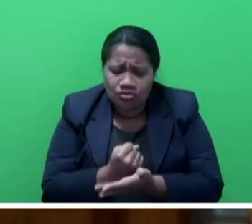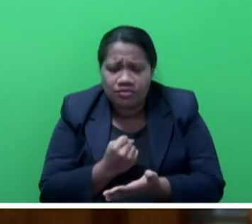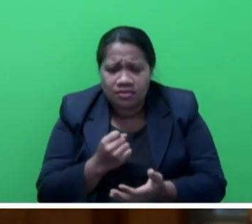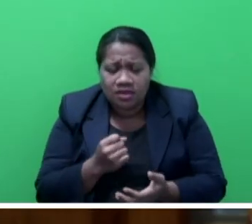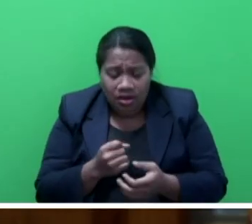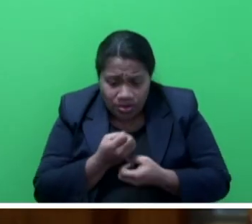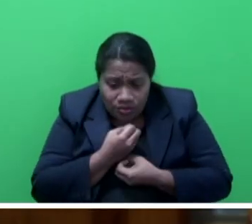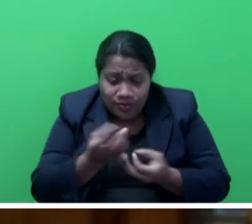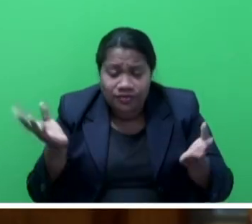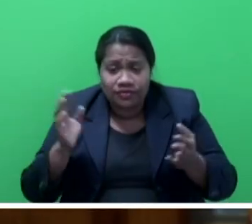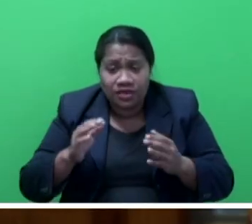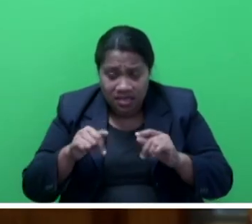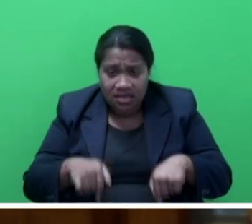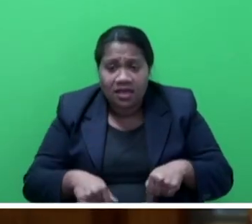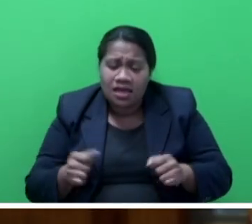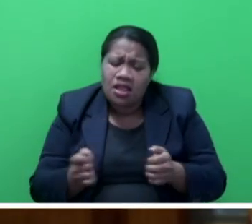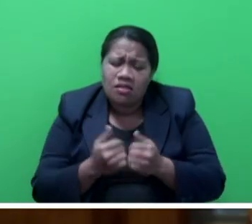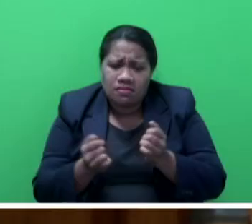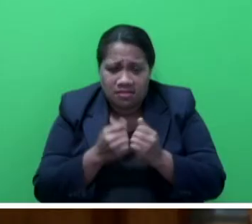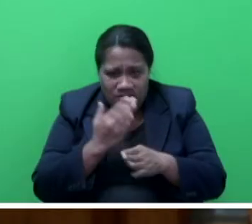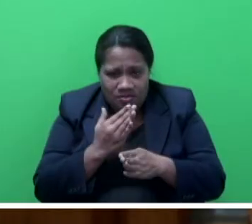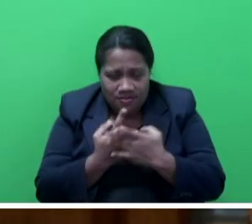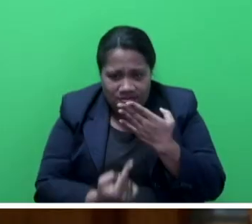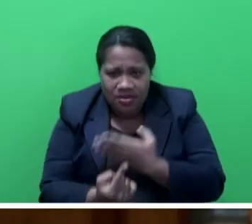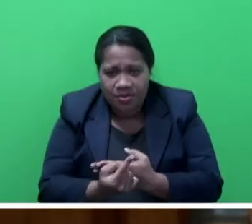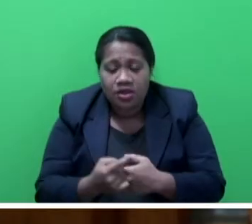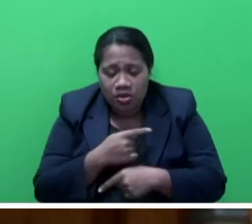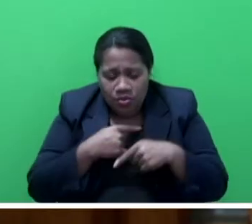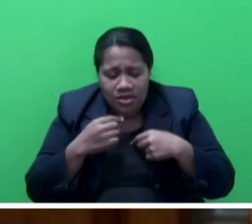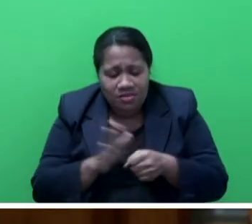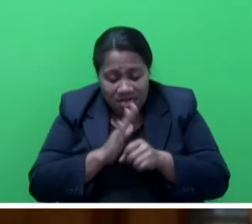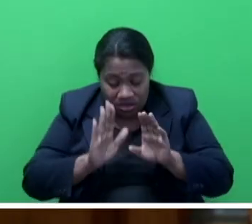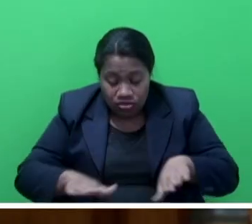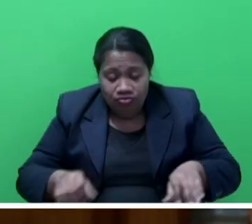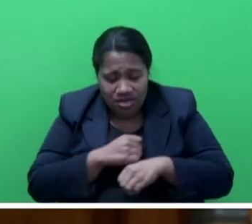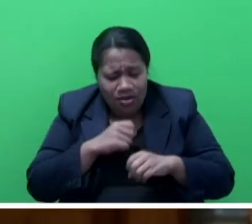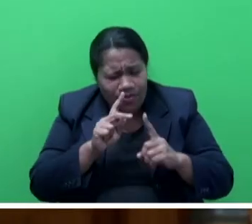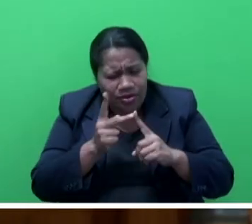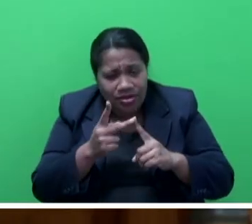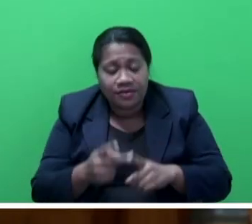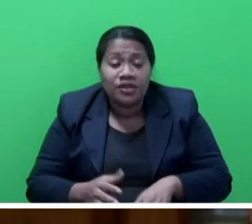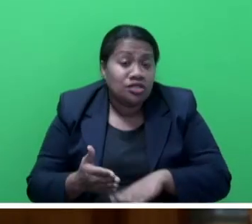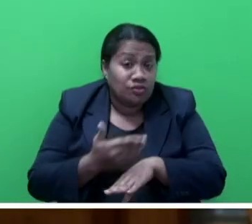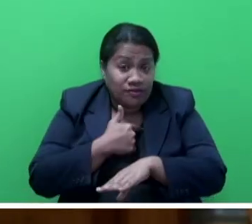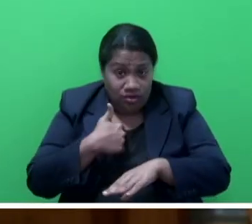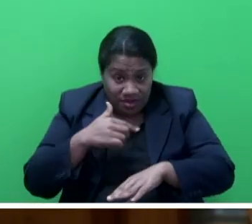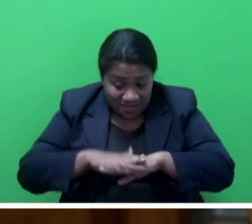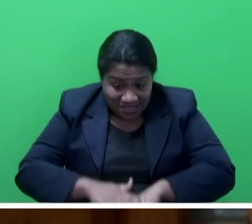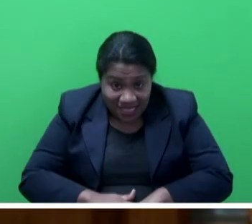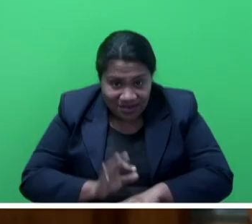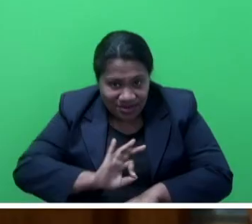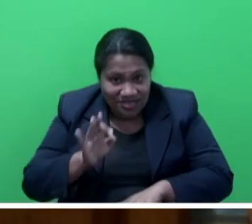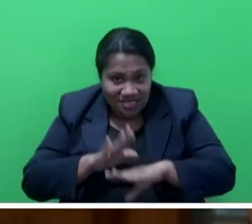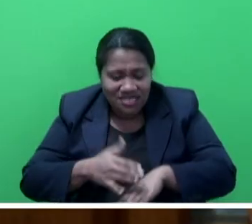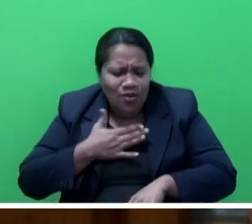and we as a government are making children our priority. Mr. Speaker, so before I take my seat, I'd just like to say a big